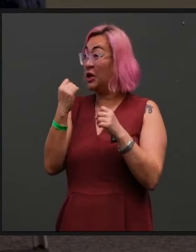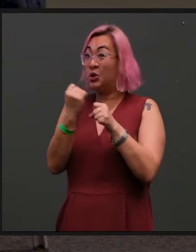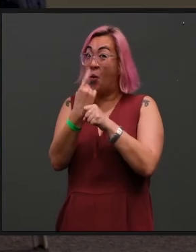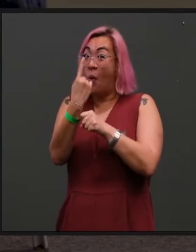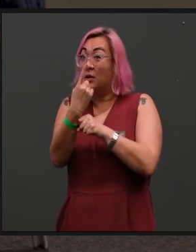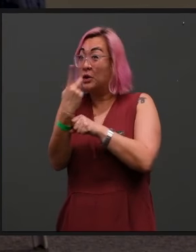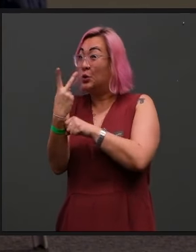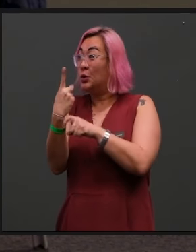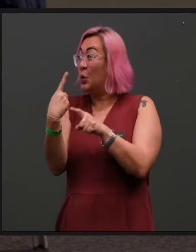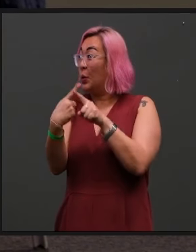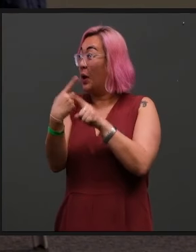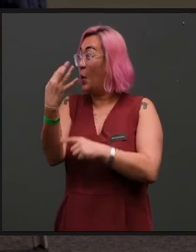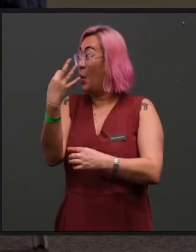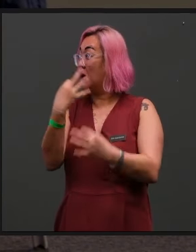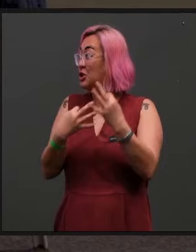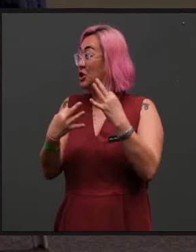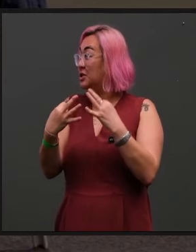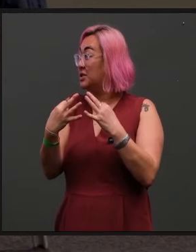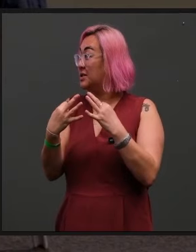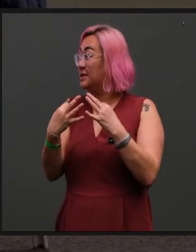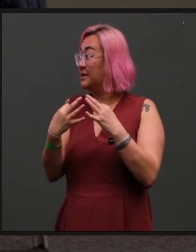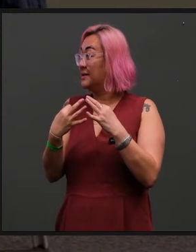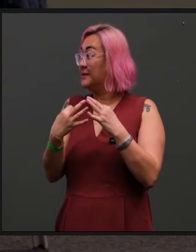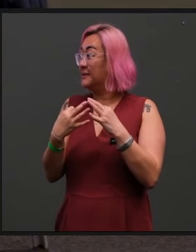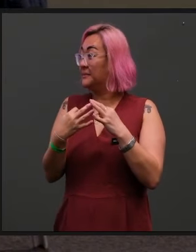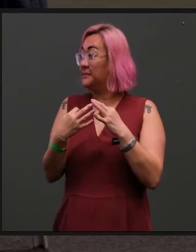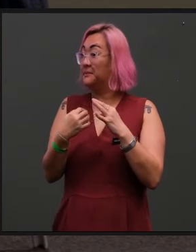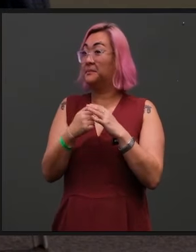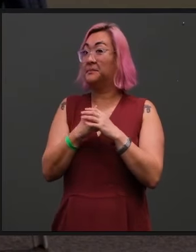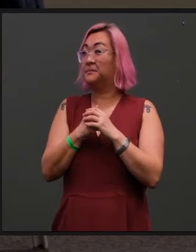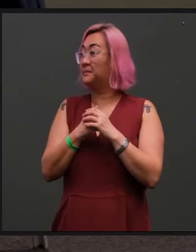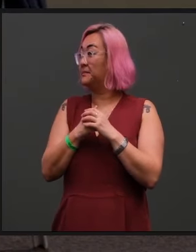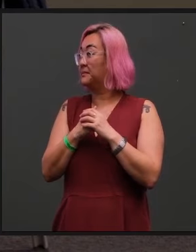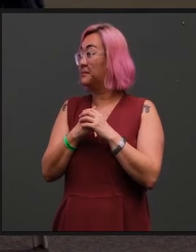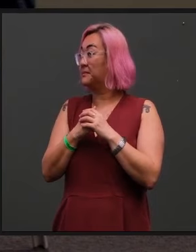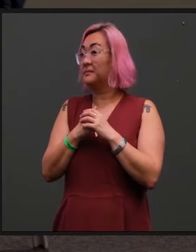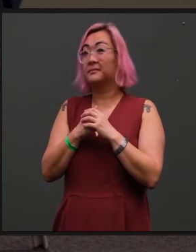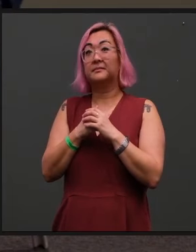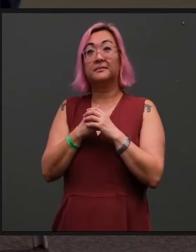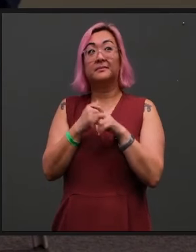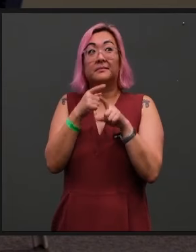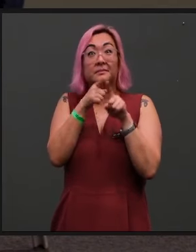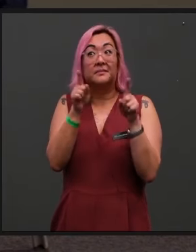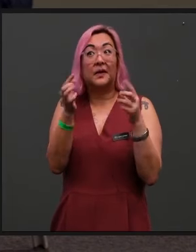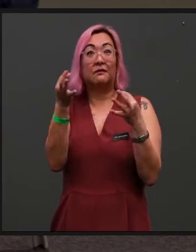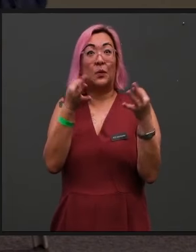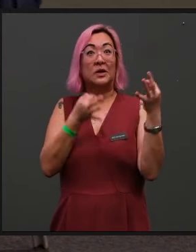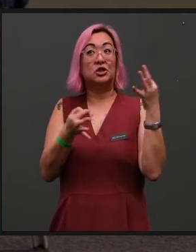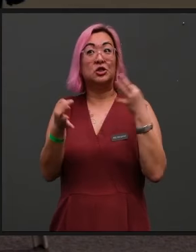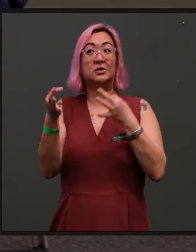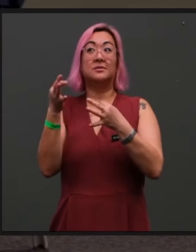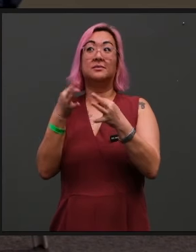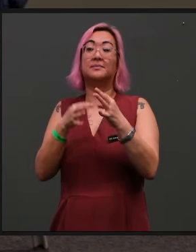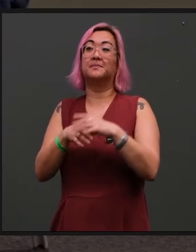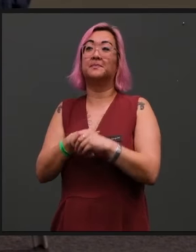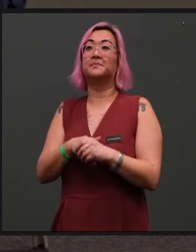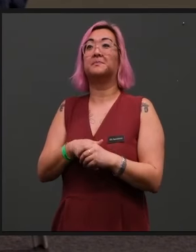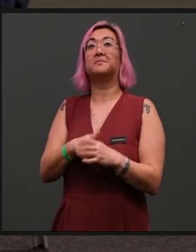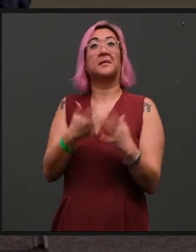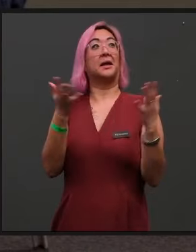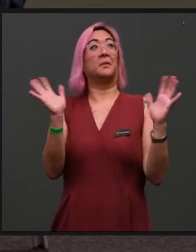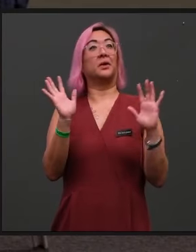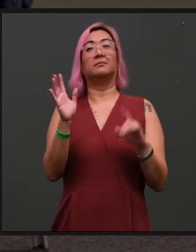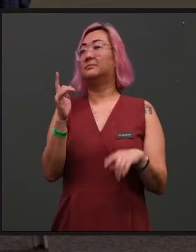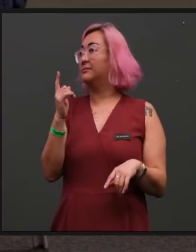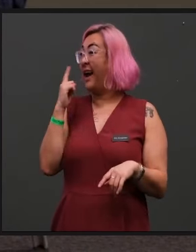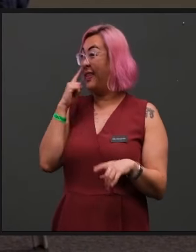to say, if anyone has What do you questions, have? Like, does anyone have a question? or does anyone have any questions? Does I think they want to go to